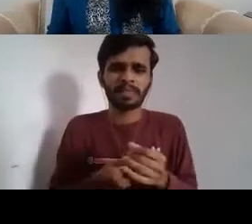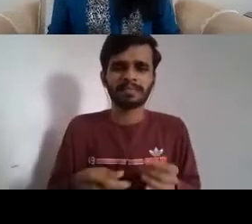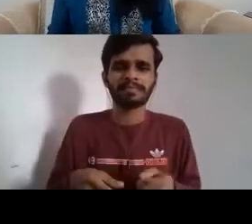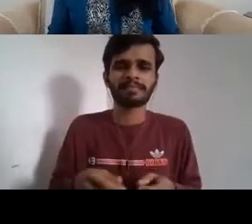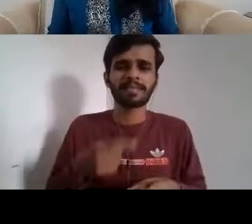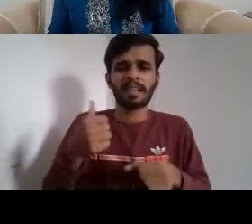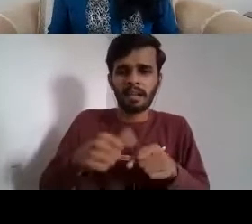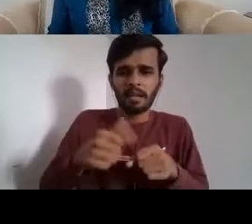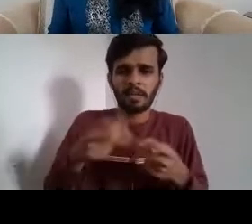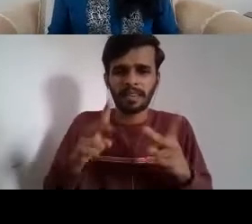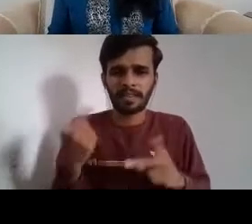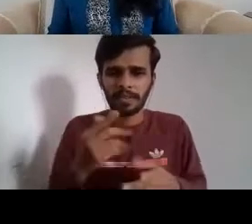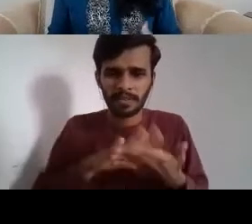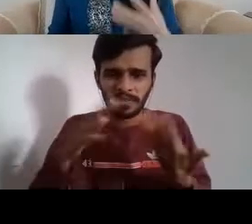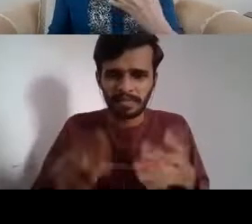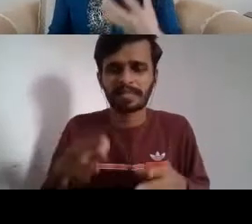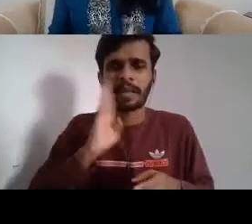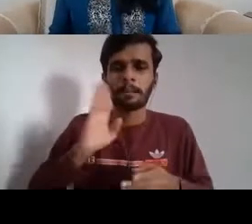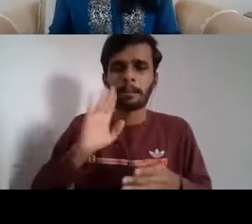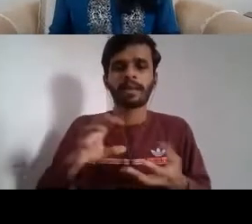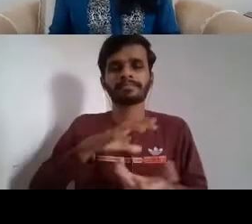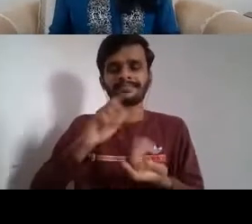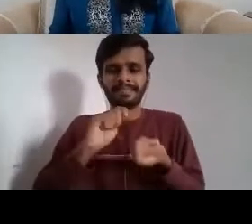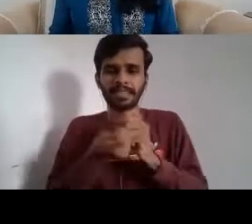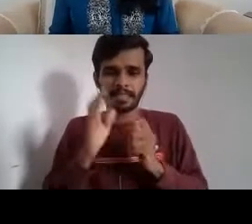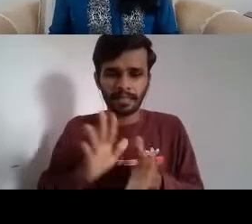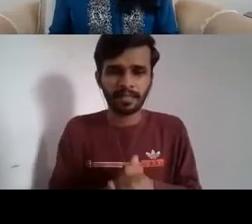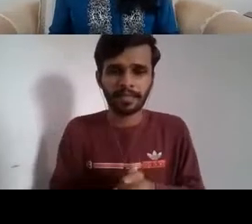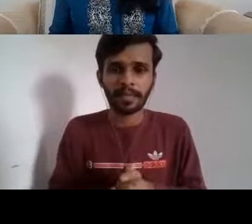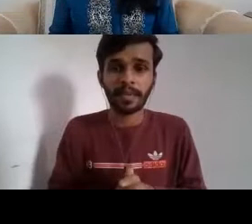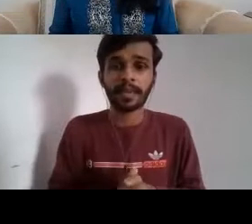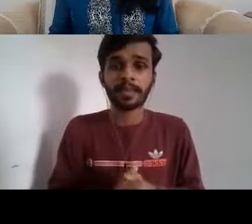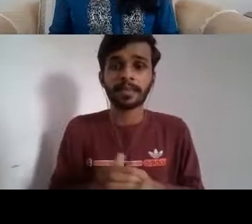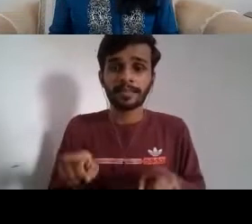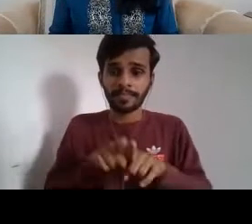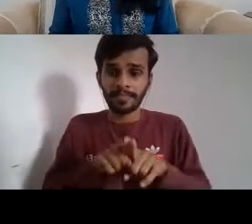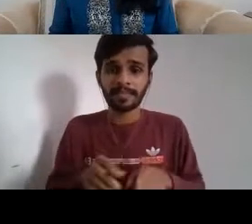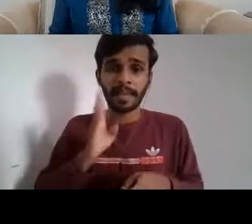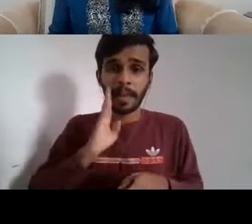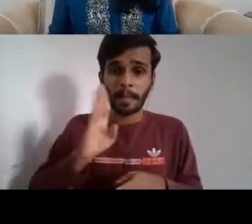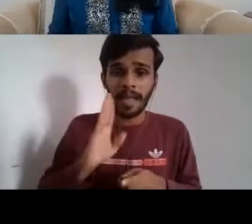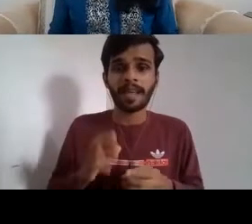Psychedelic rock music was one of the most popular music during those times.